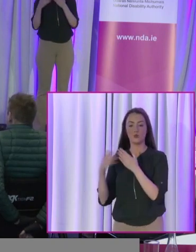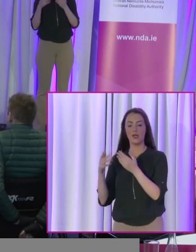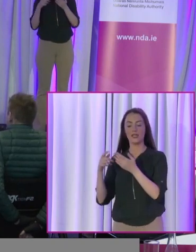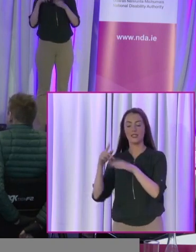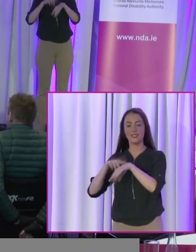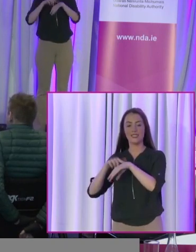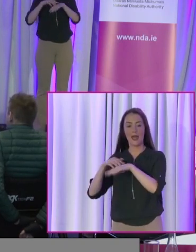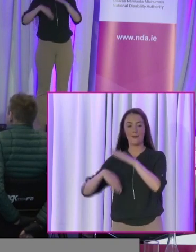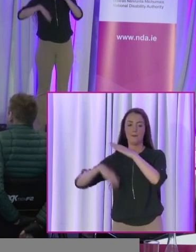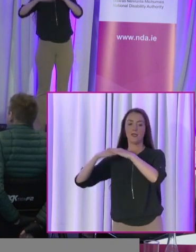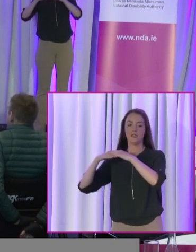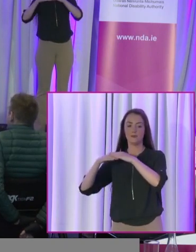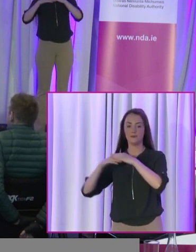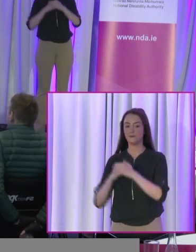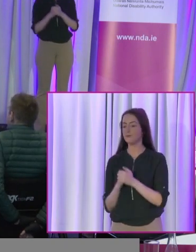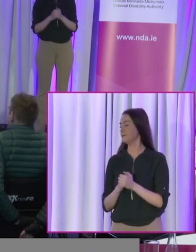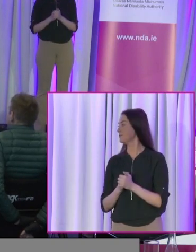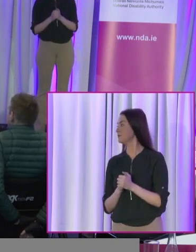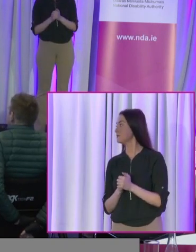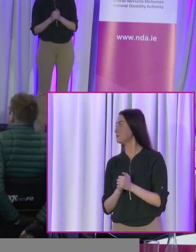is it?